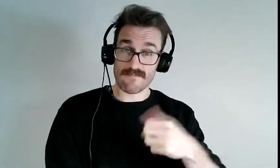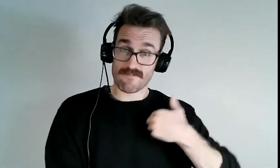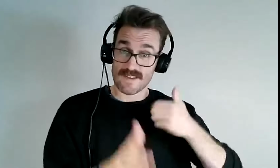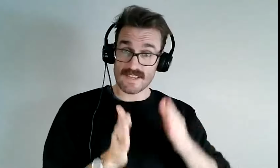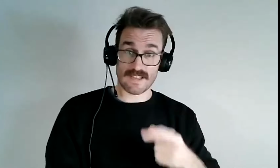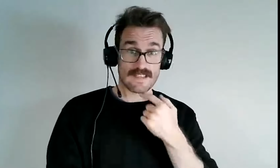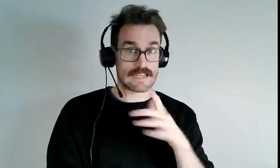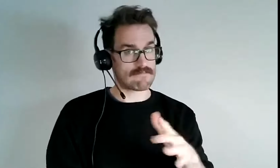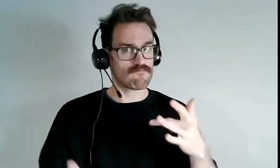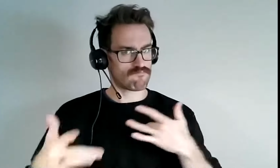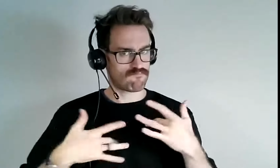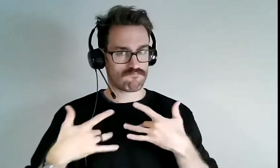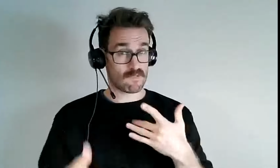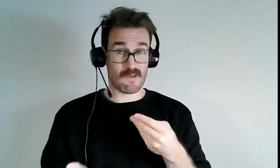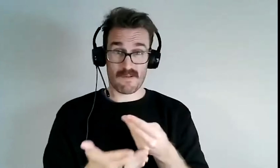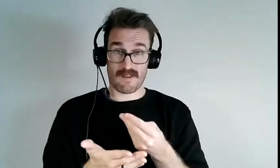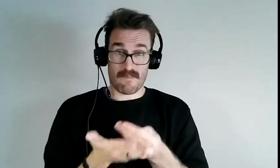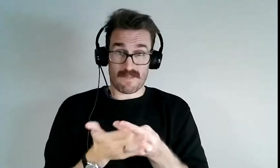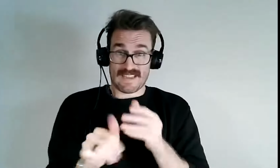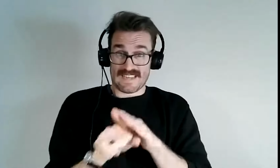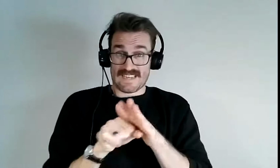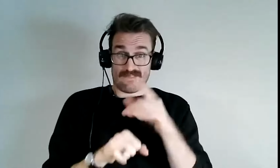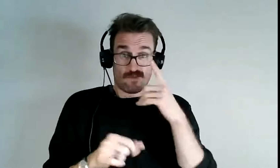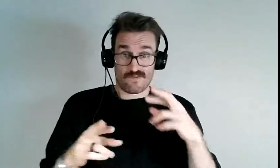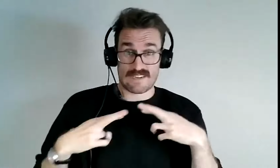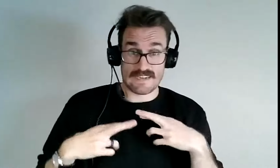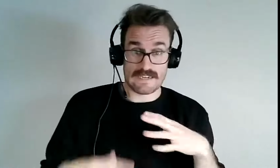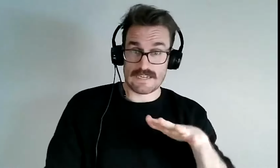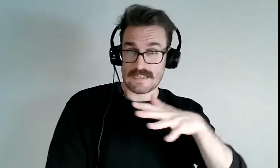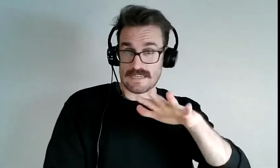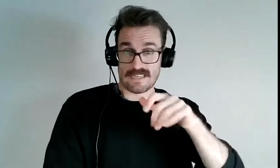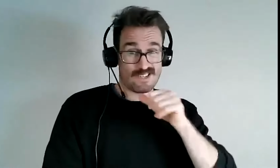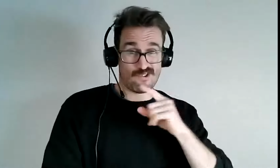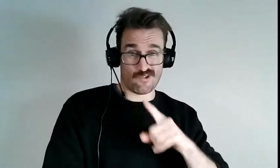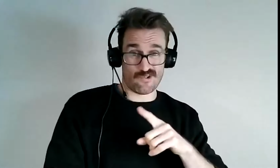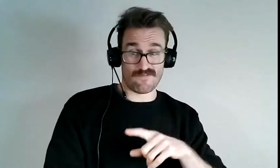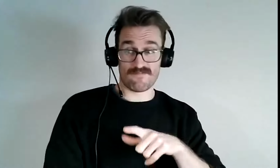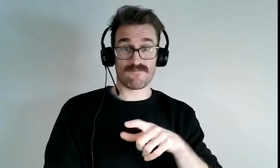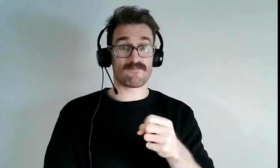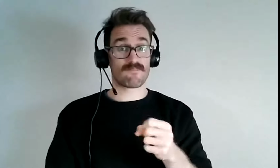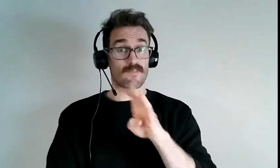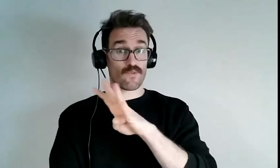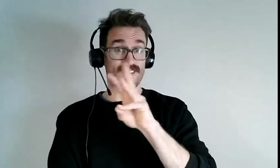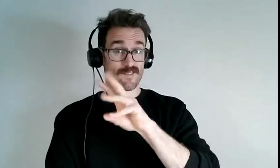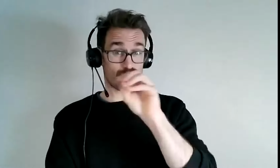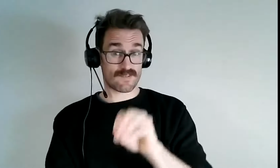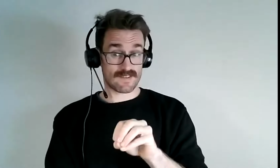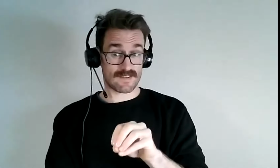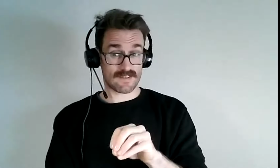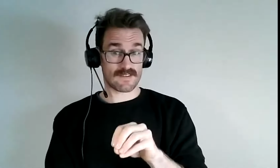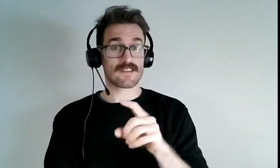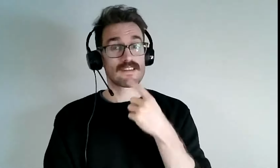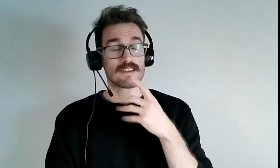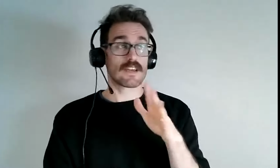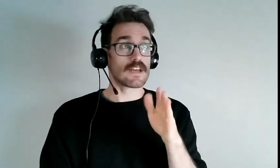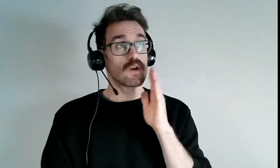that they're concerned they don't have enough money to retire. And 46% of the people who are said they will I'll probably end